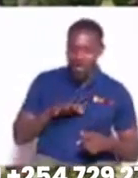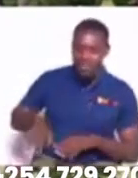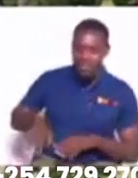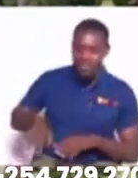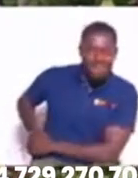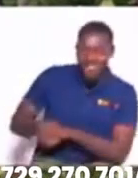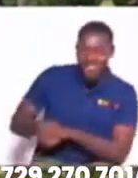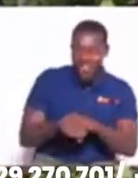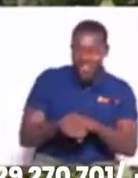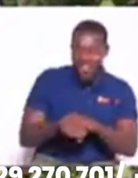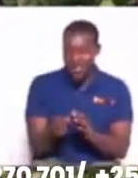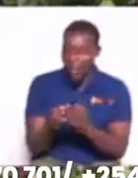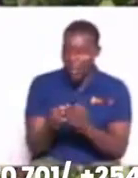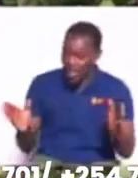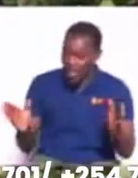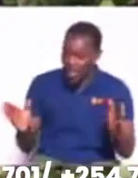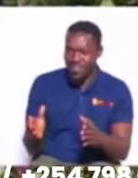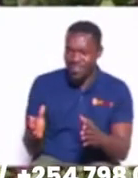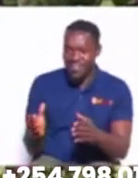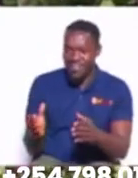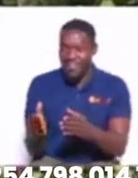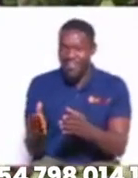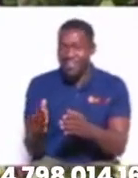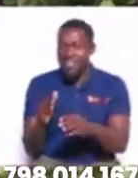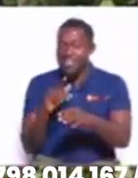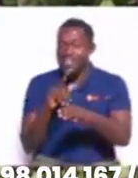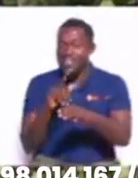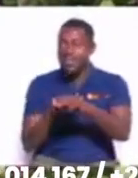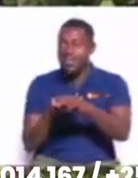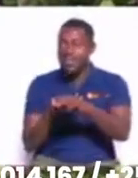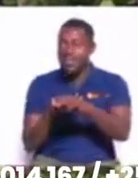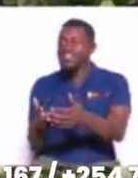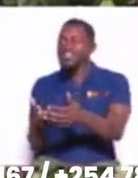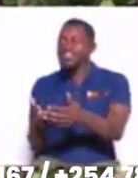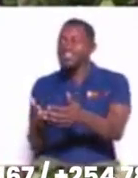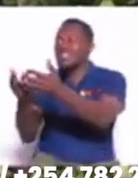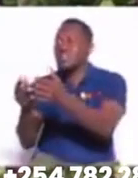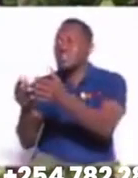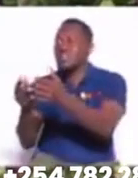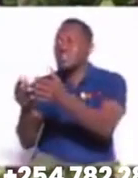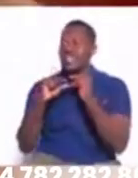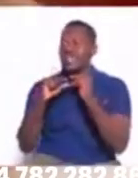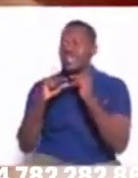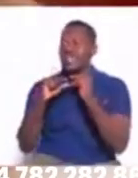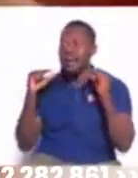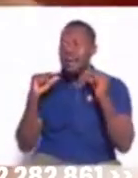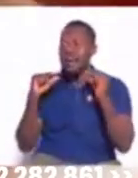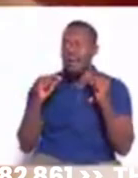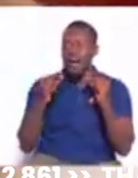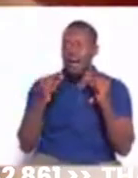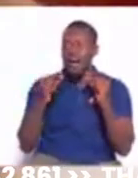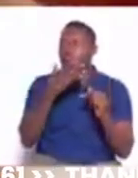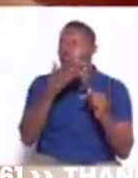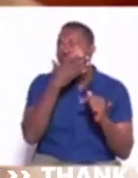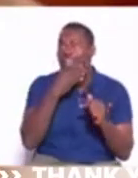boy's fingers. And when the boy opened his hand, he had marbles in his